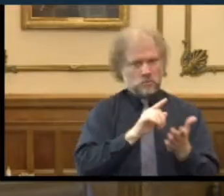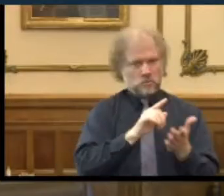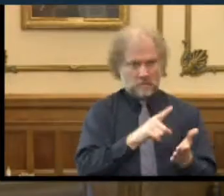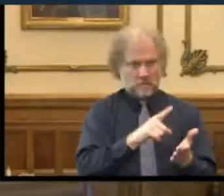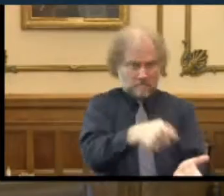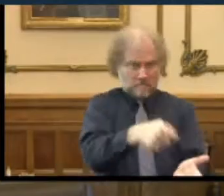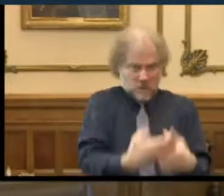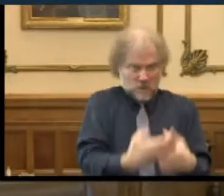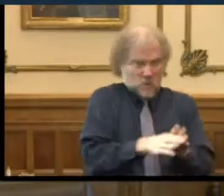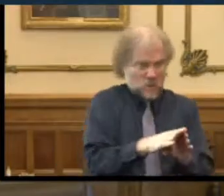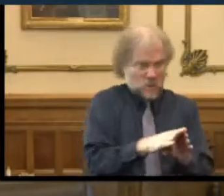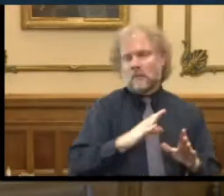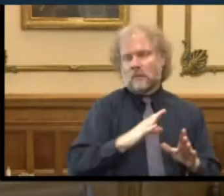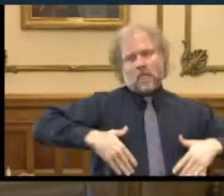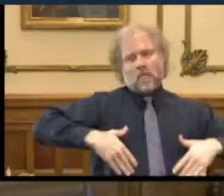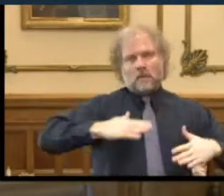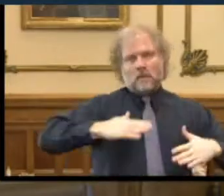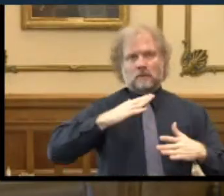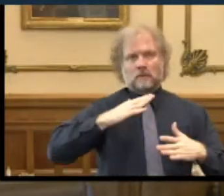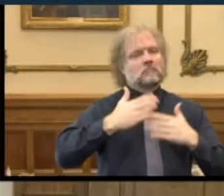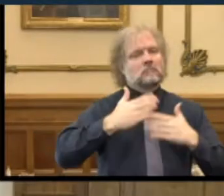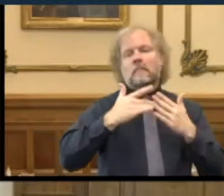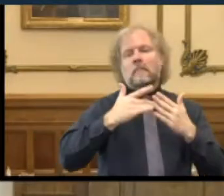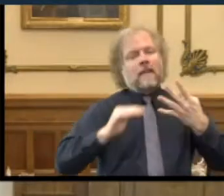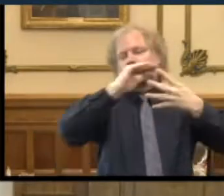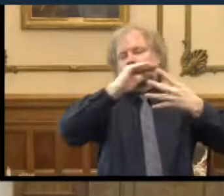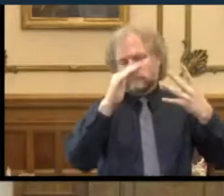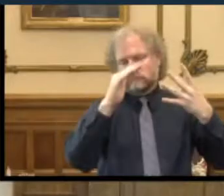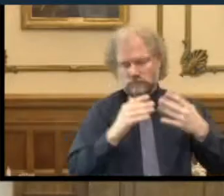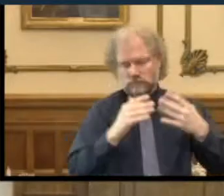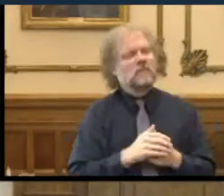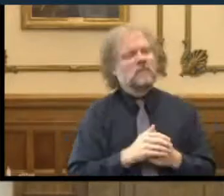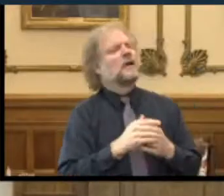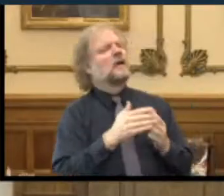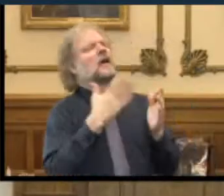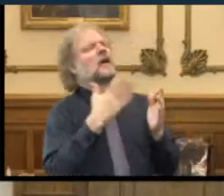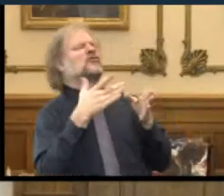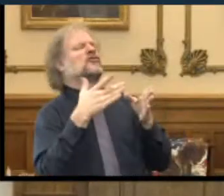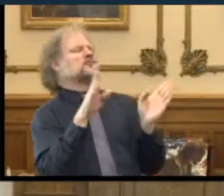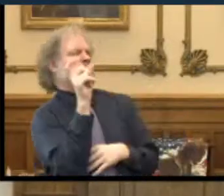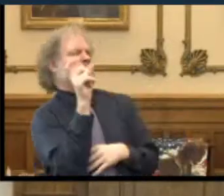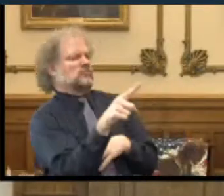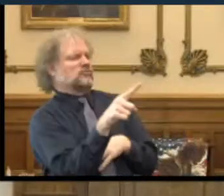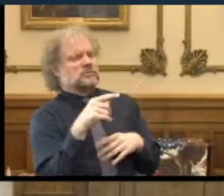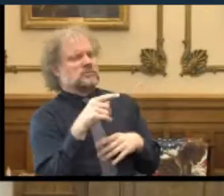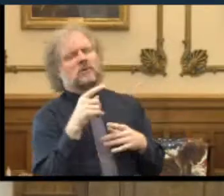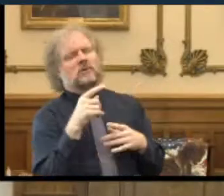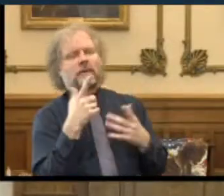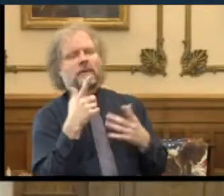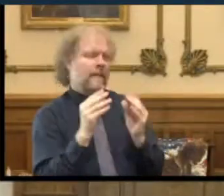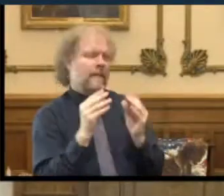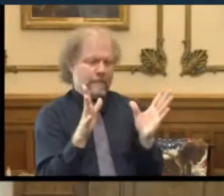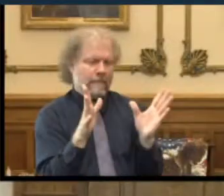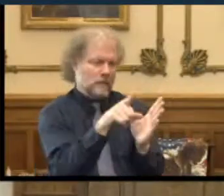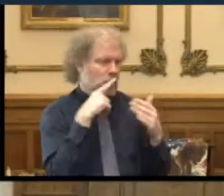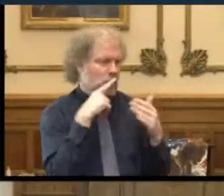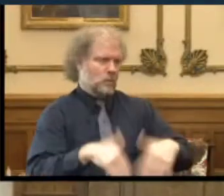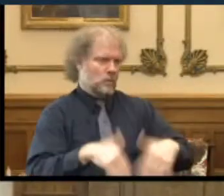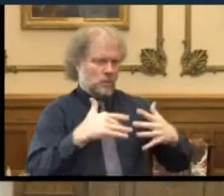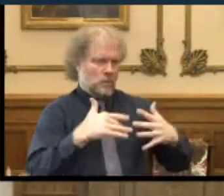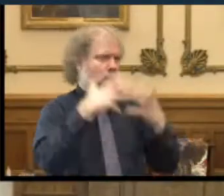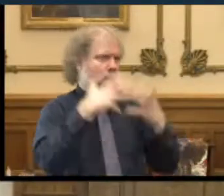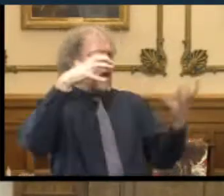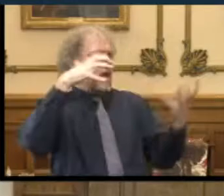close completely, regardless of the level. And then just in general, obviously you guys have had an immense amount of